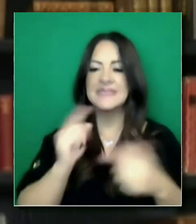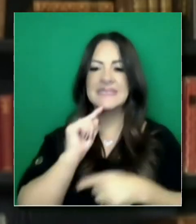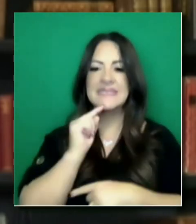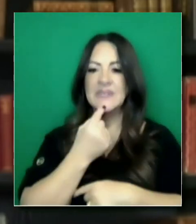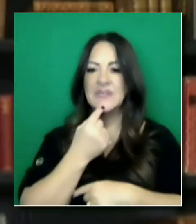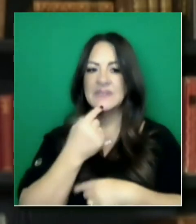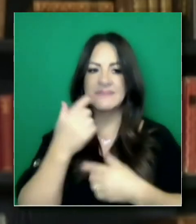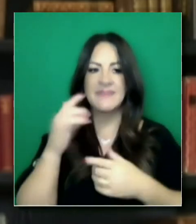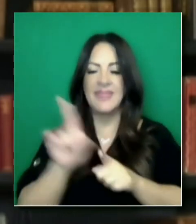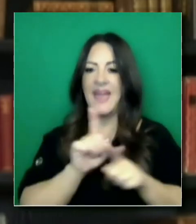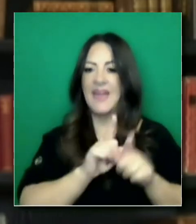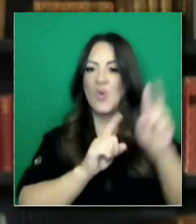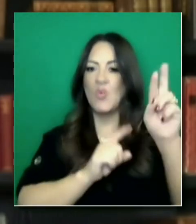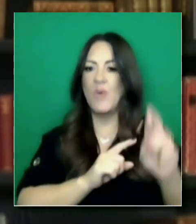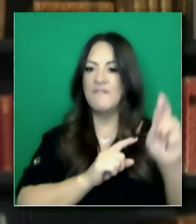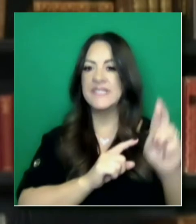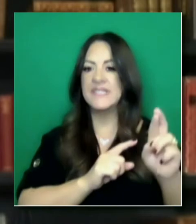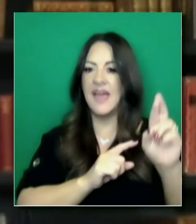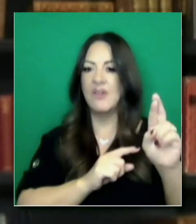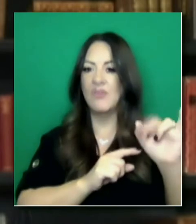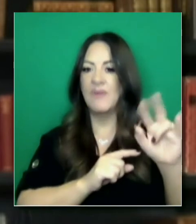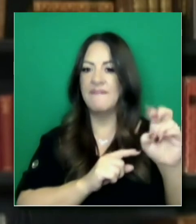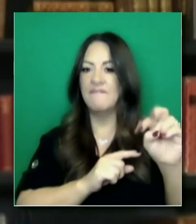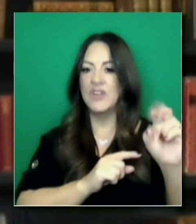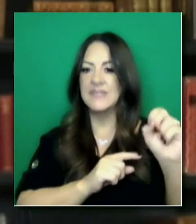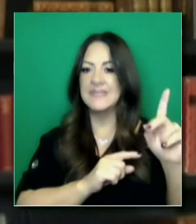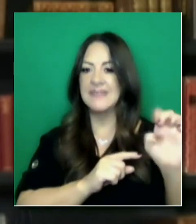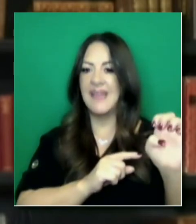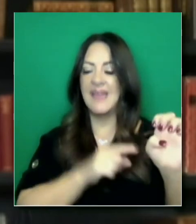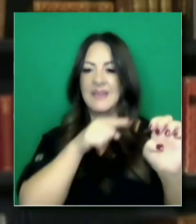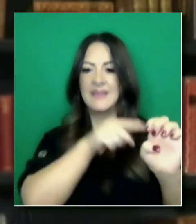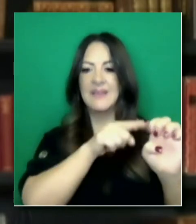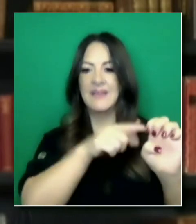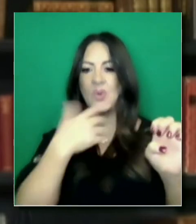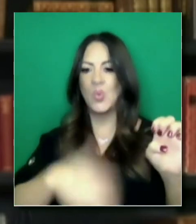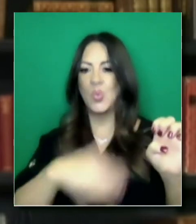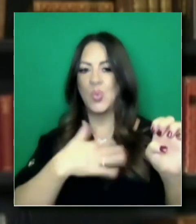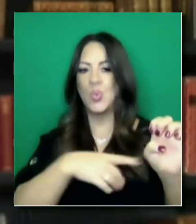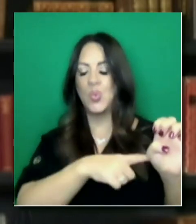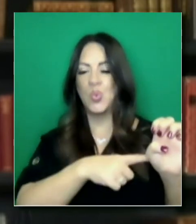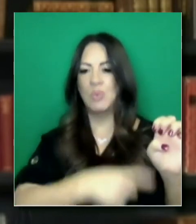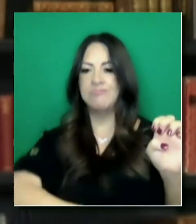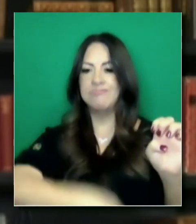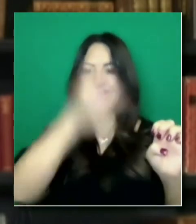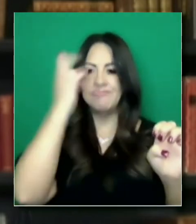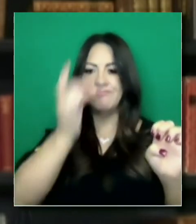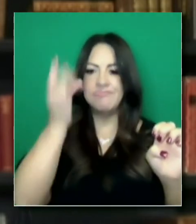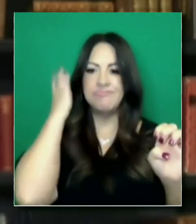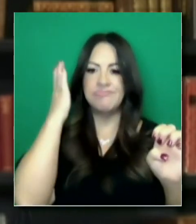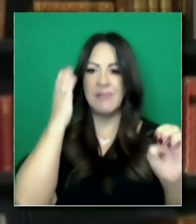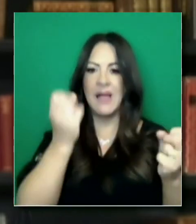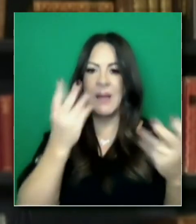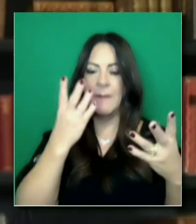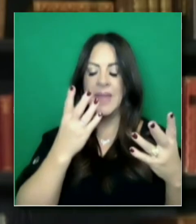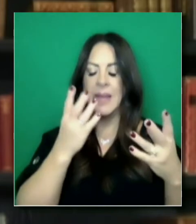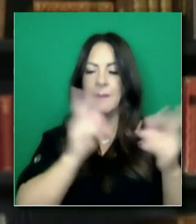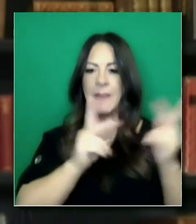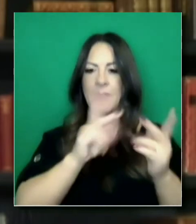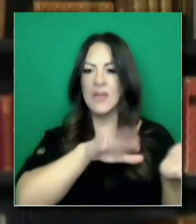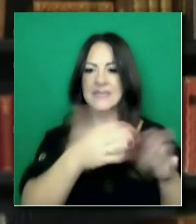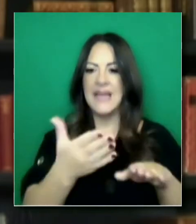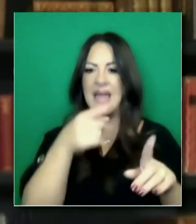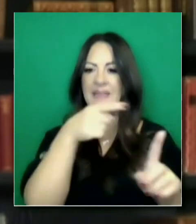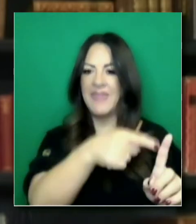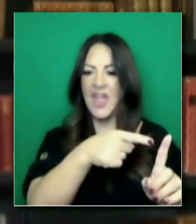Riverside County, that is experiencing what they're experiencing in ICUs and hospitals and lives lost. I mean, what more evidence do you